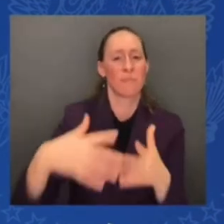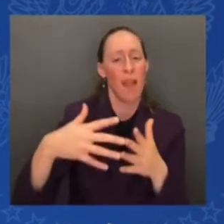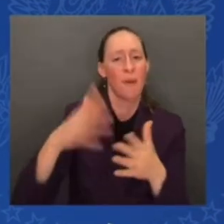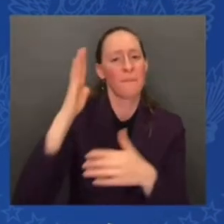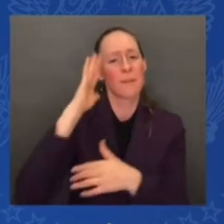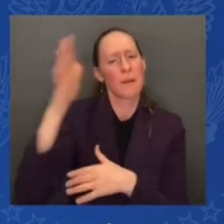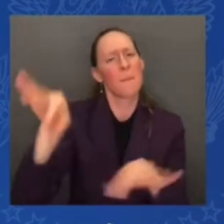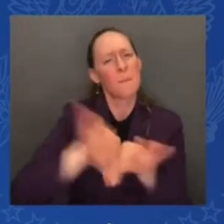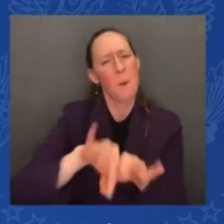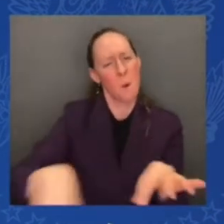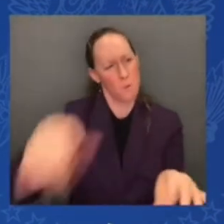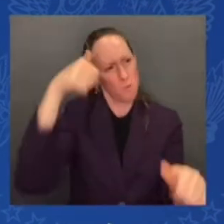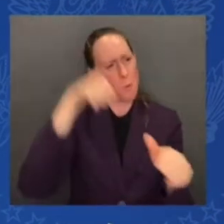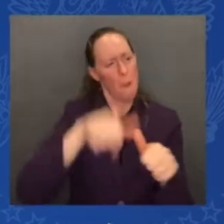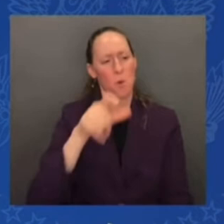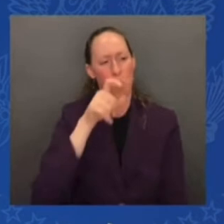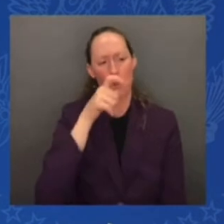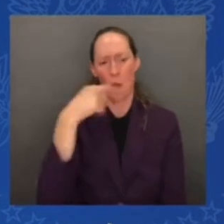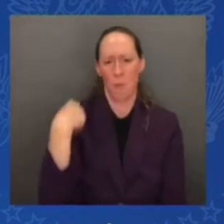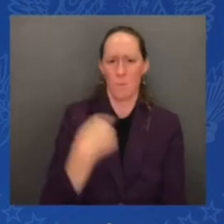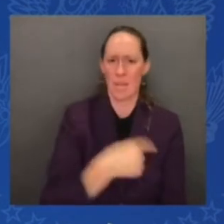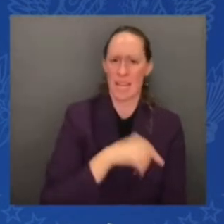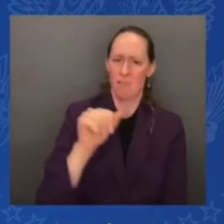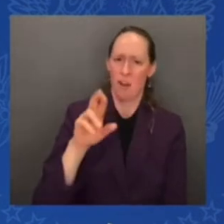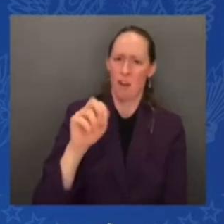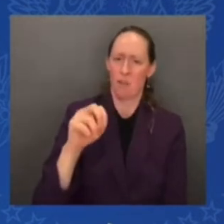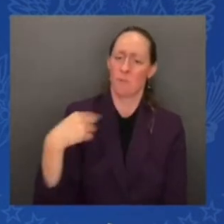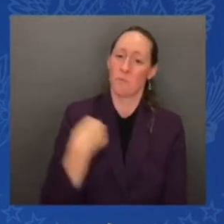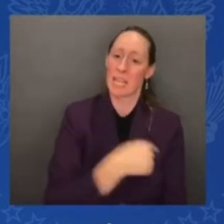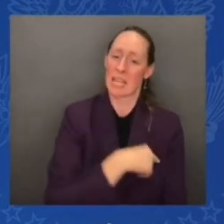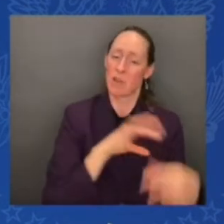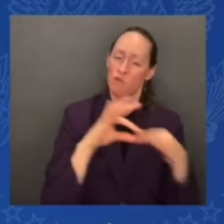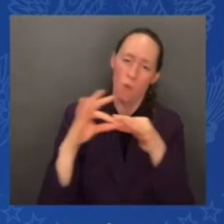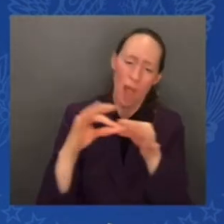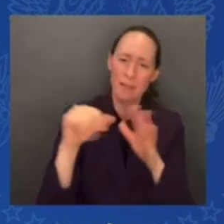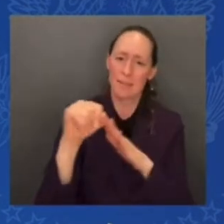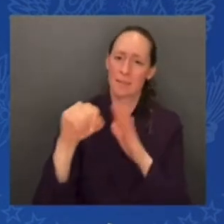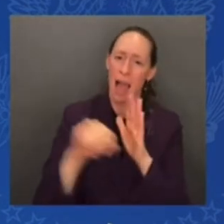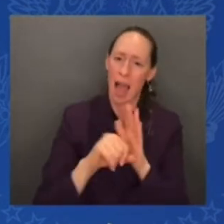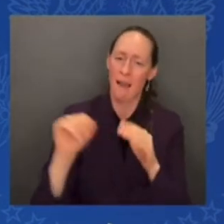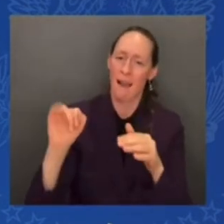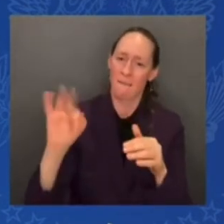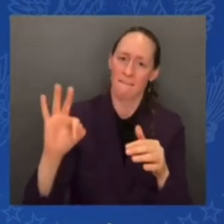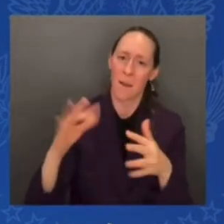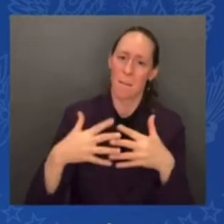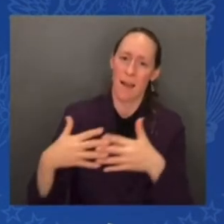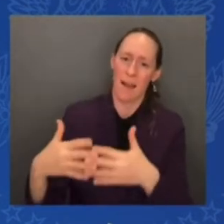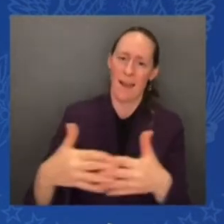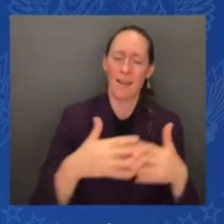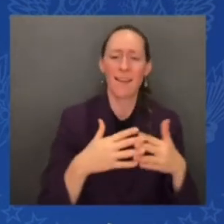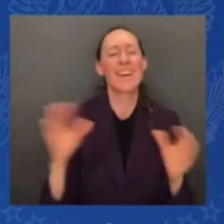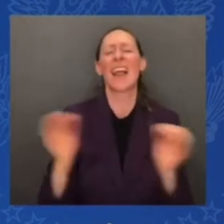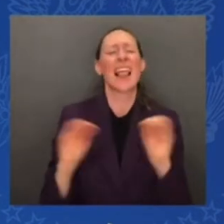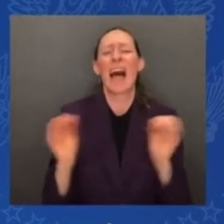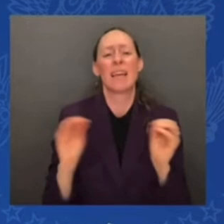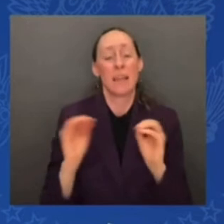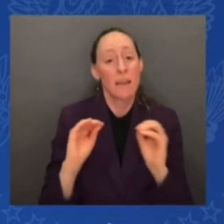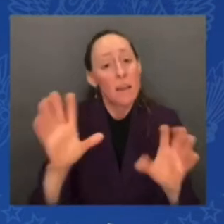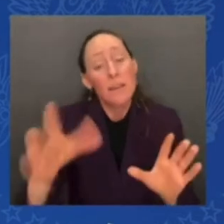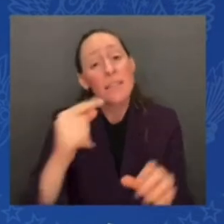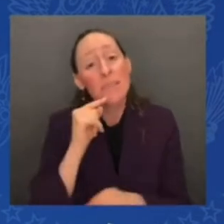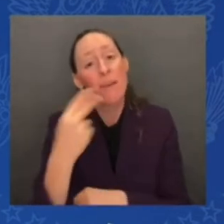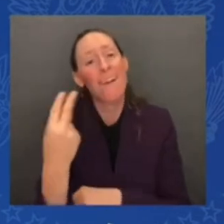America. And there's nothing beyond — I mean it sincerely. Think of any objective we've set as a